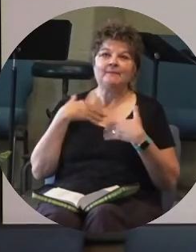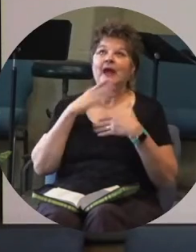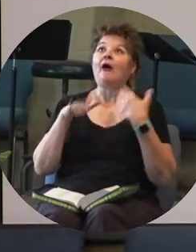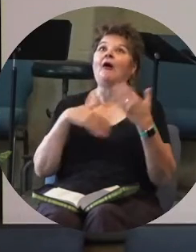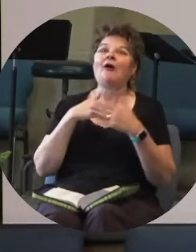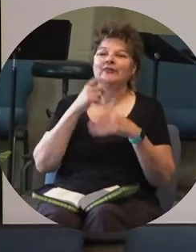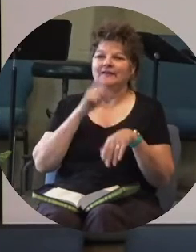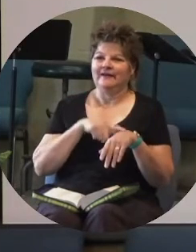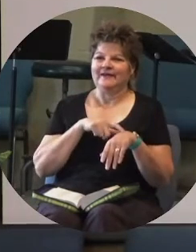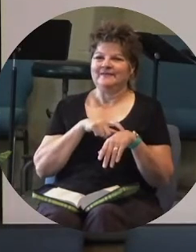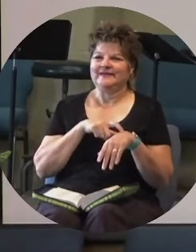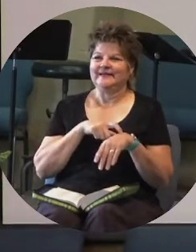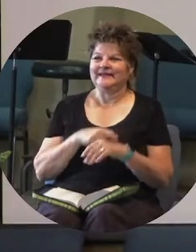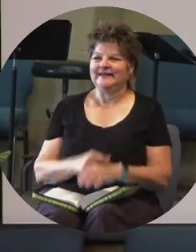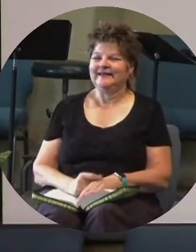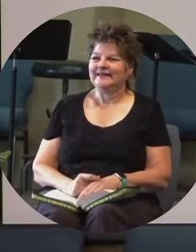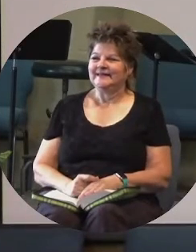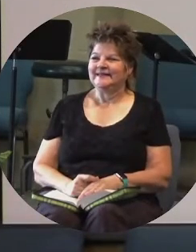time?